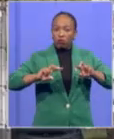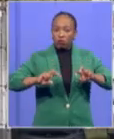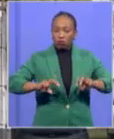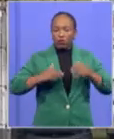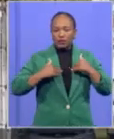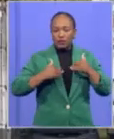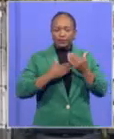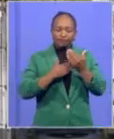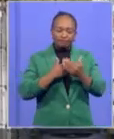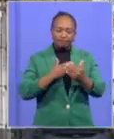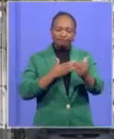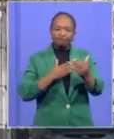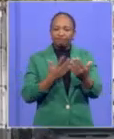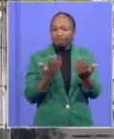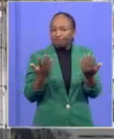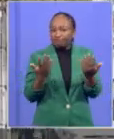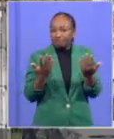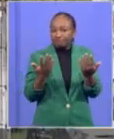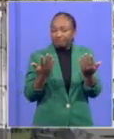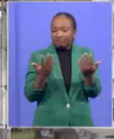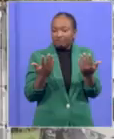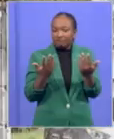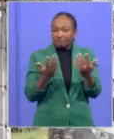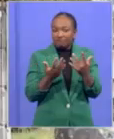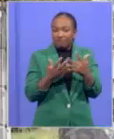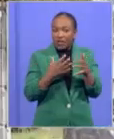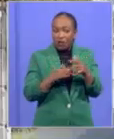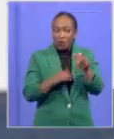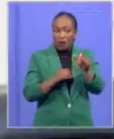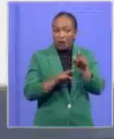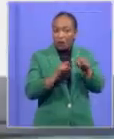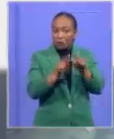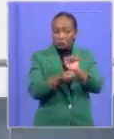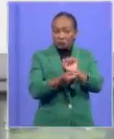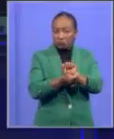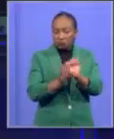empa ho fihlela jwale ha ho motho ya seng a qositswe.